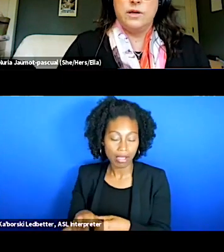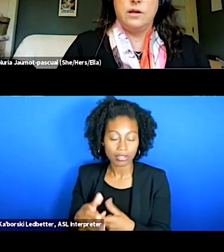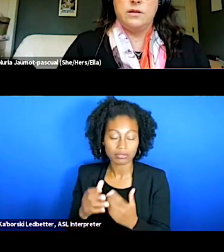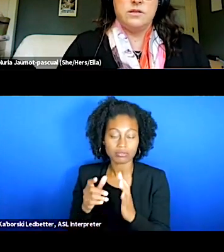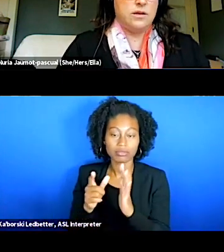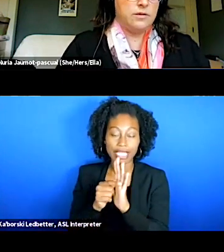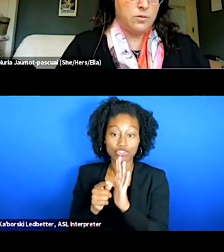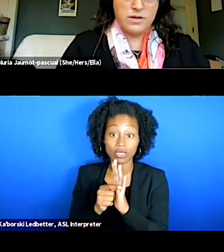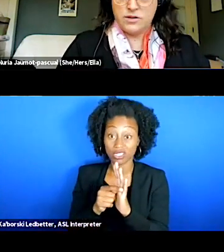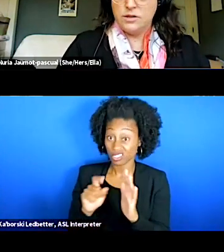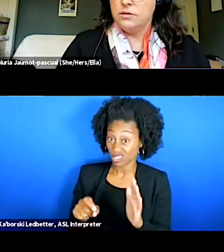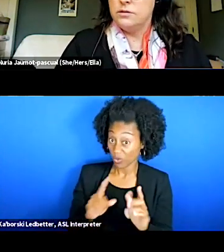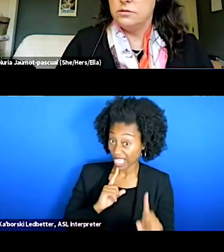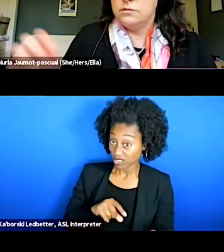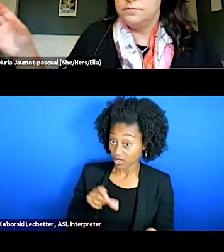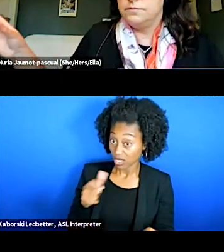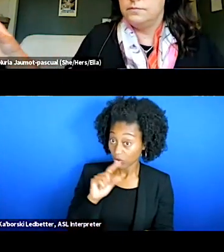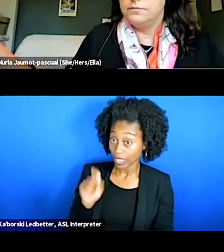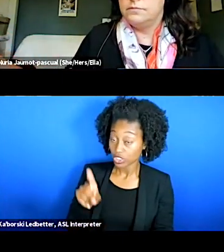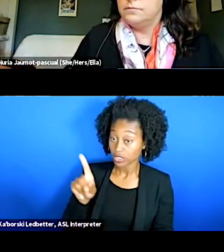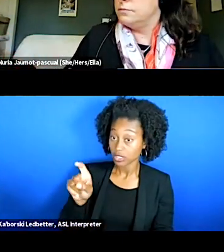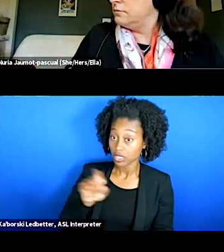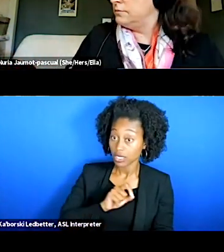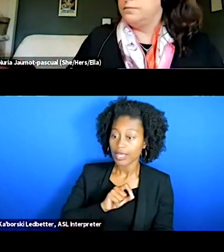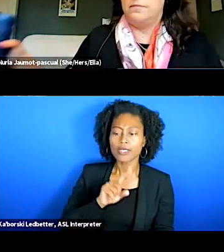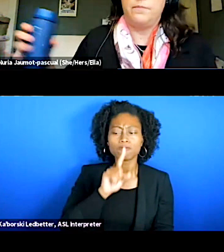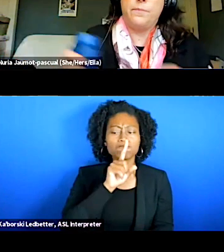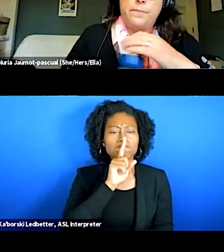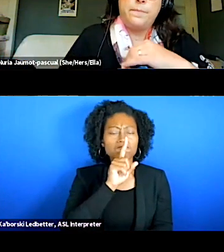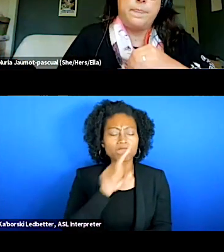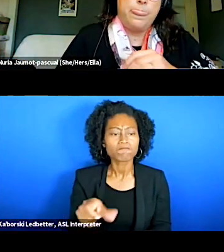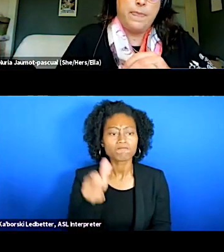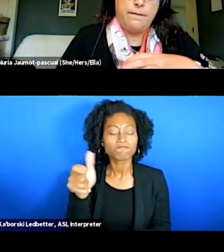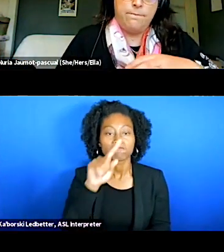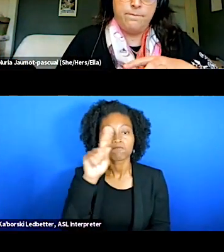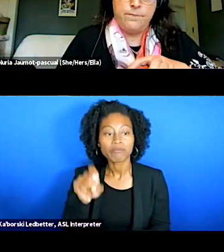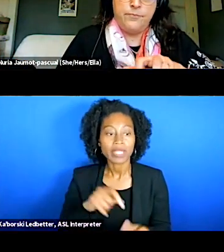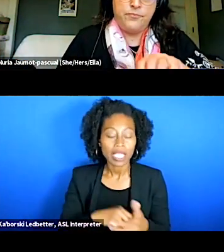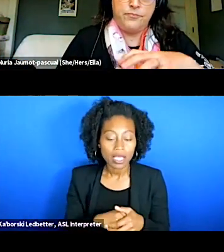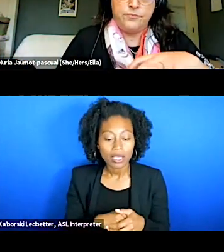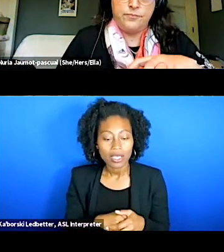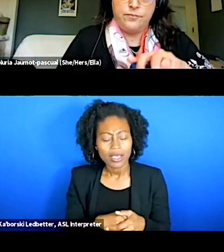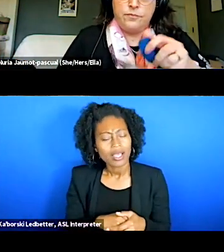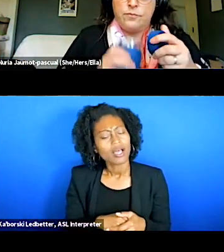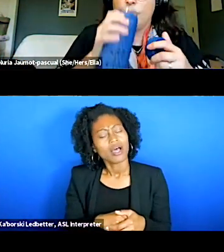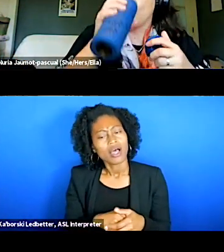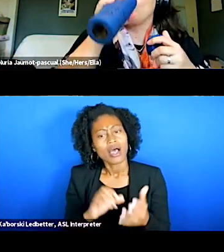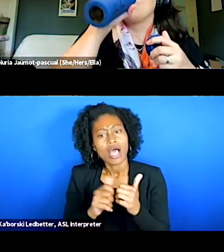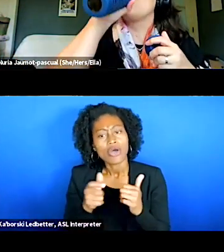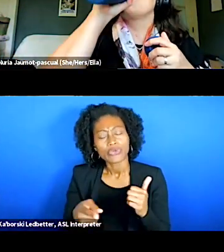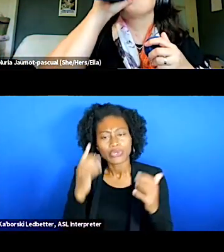Should we answer another question? Sure. Another question. How have you decided upon the